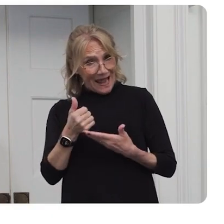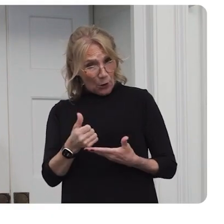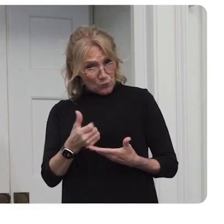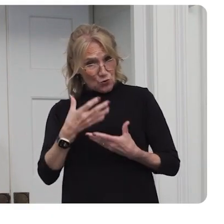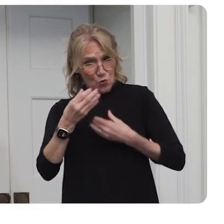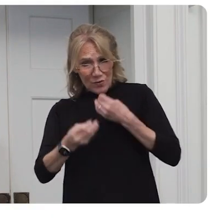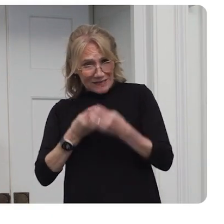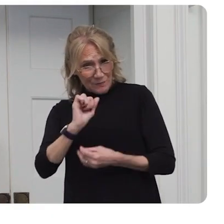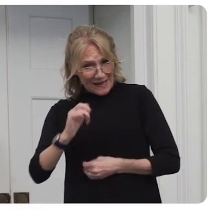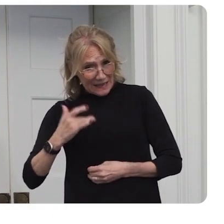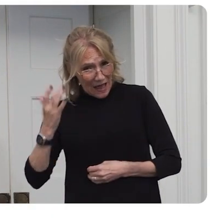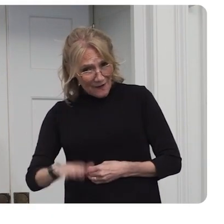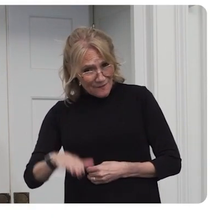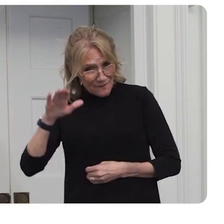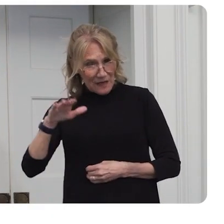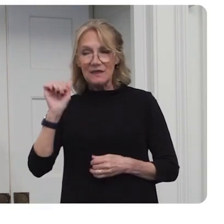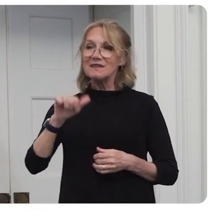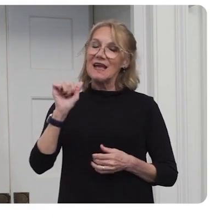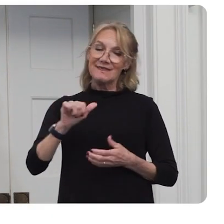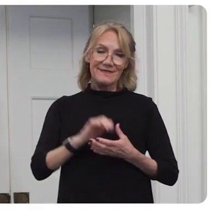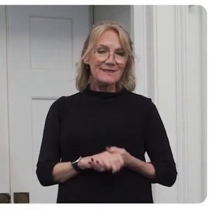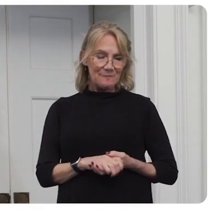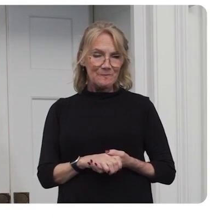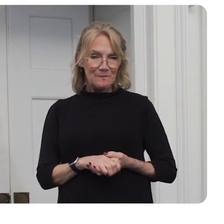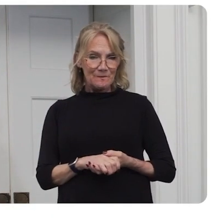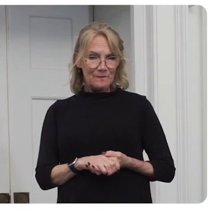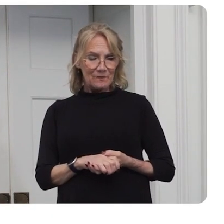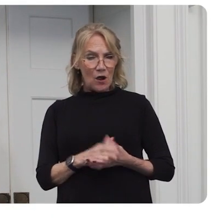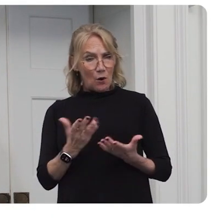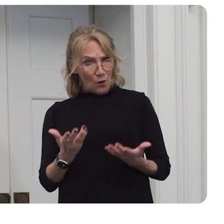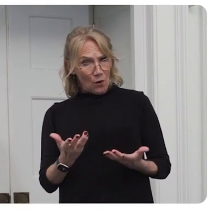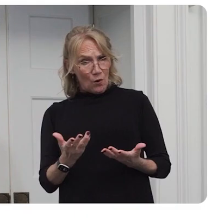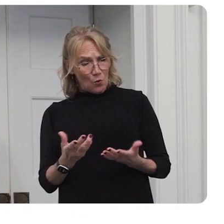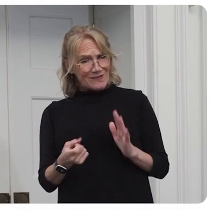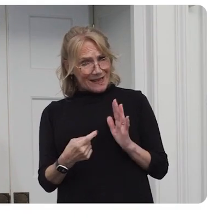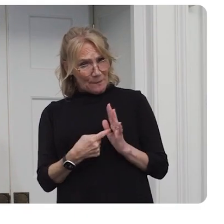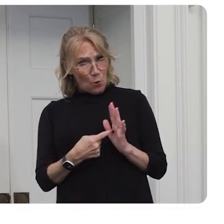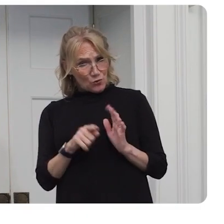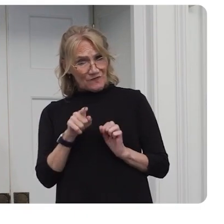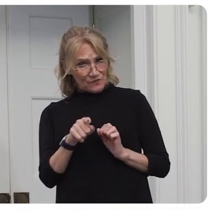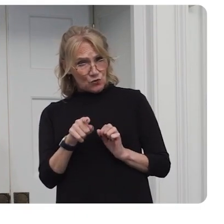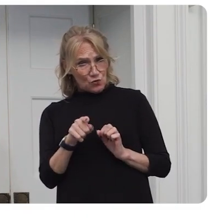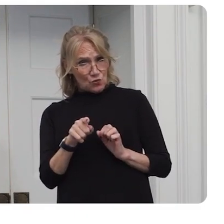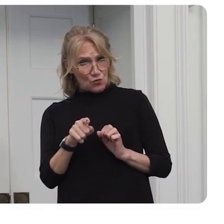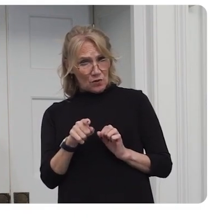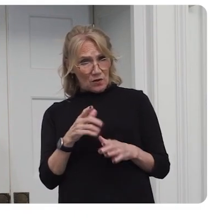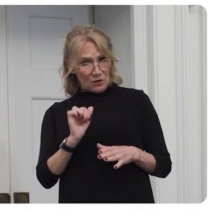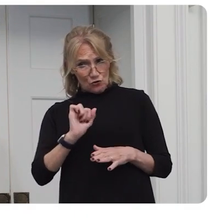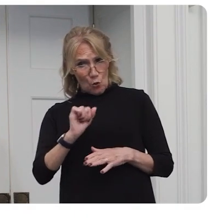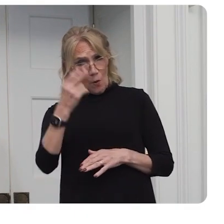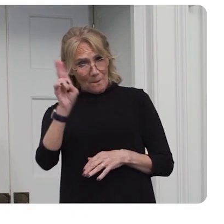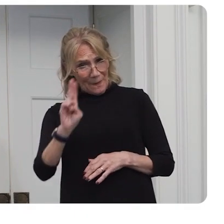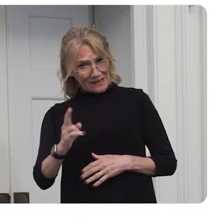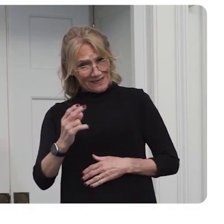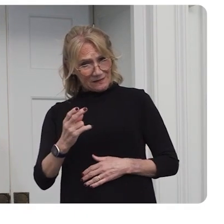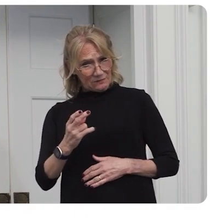of your life? Yeah, it does. Was it really important for you that your work was personal? Yeah,